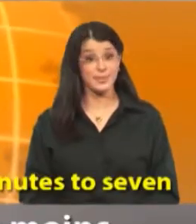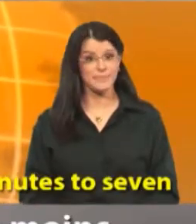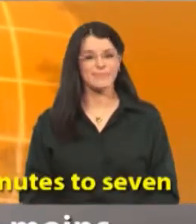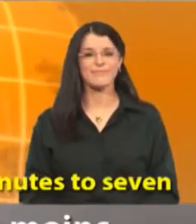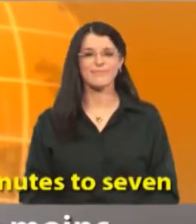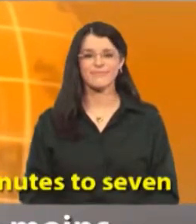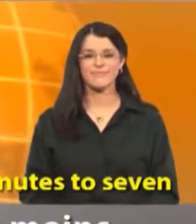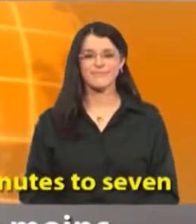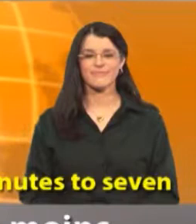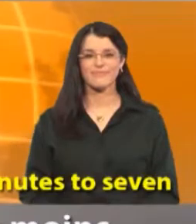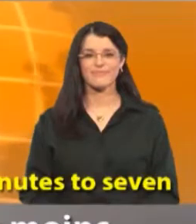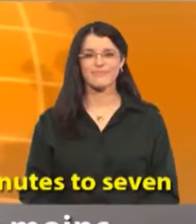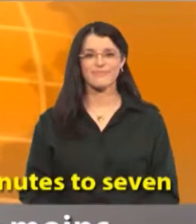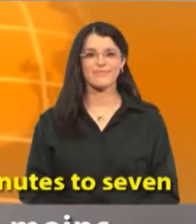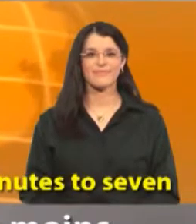8 minutes to 7.